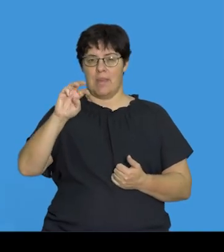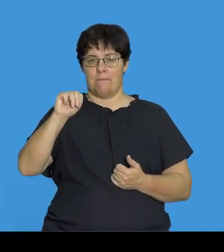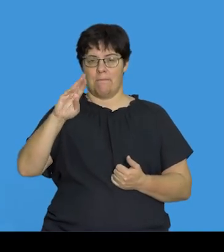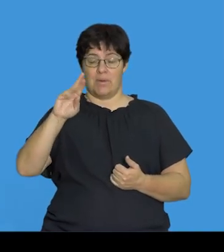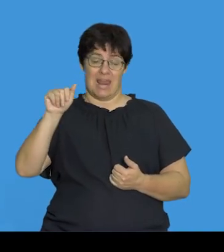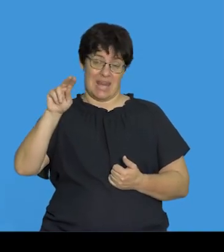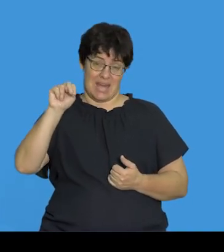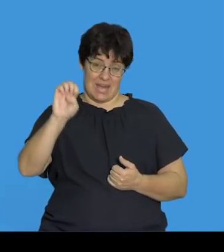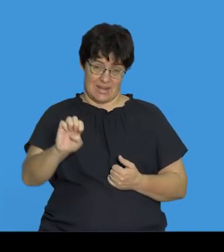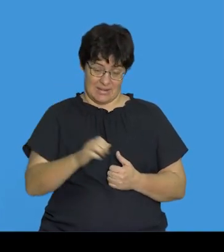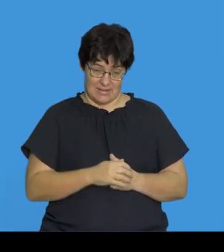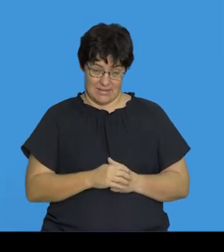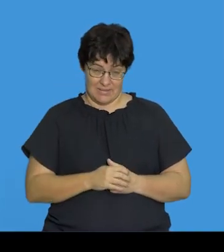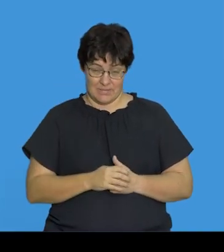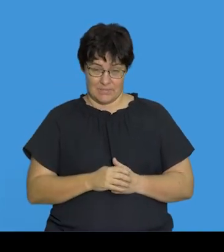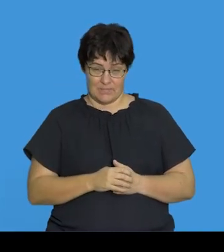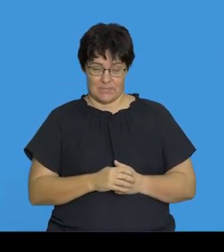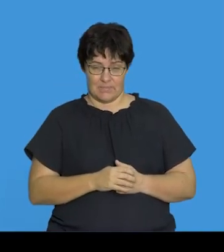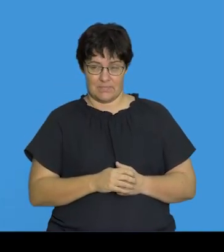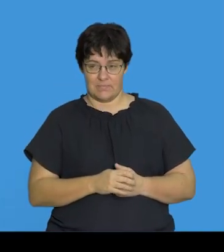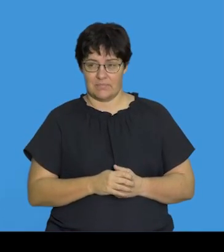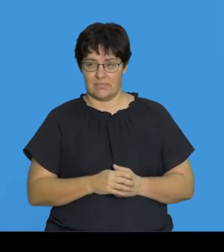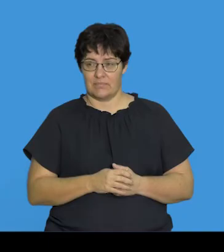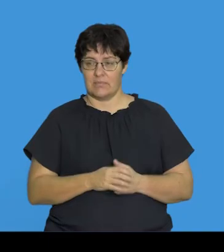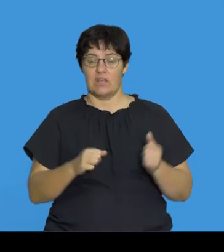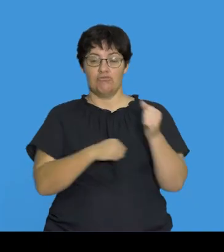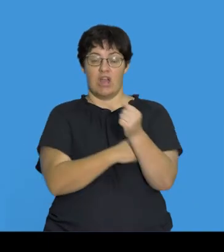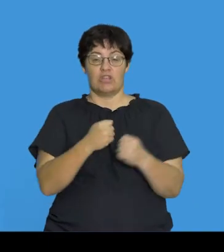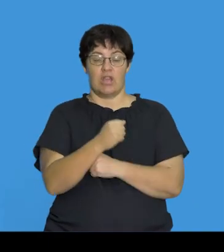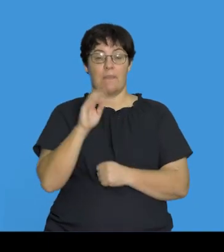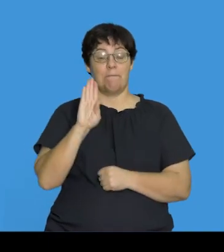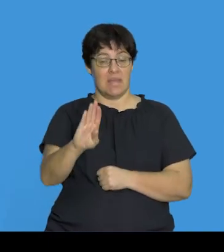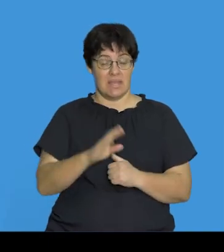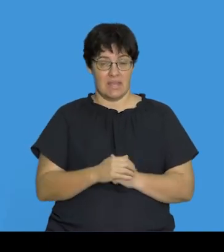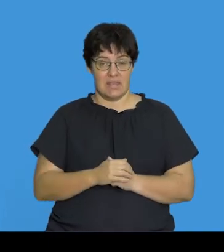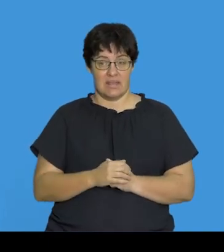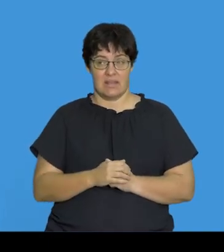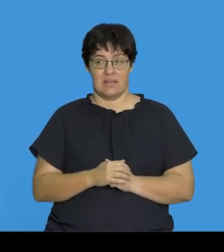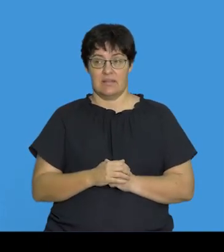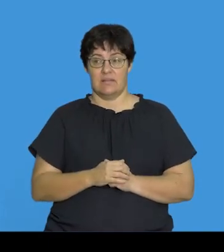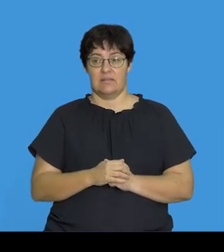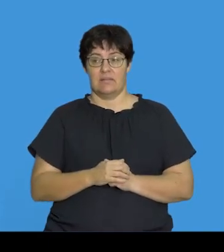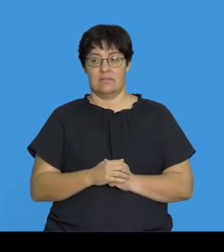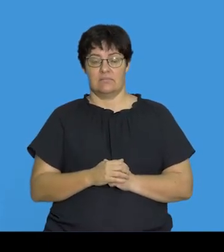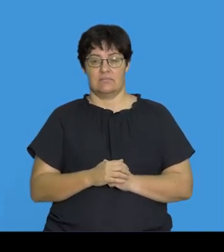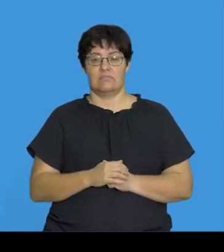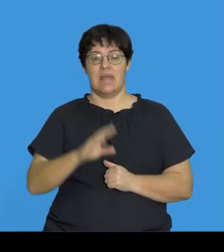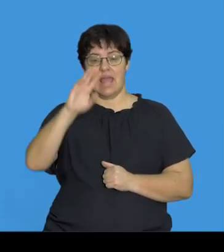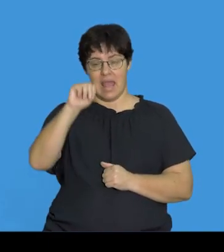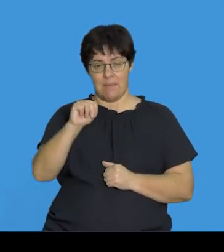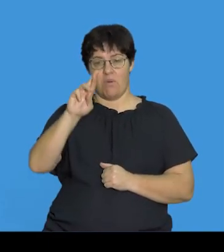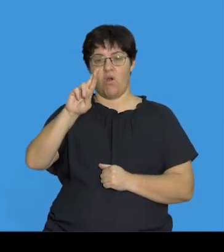nucleus, and that's the nuclear membrane that surrounds it. Structure B points to